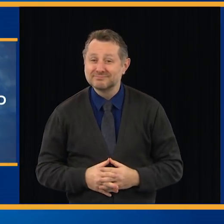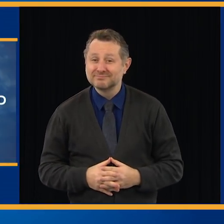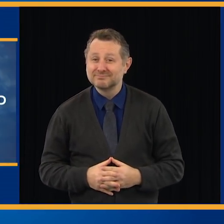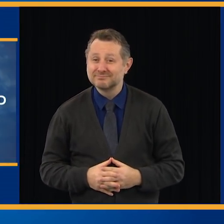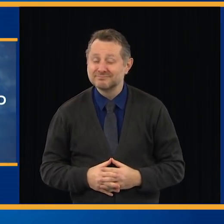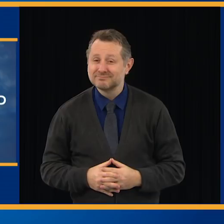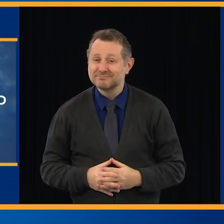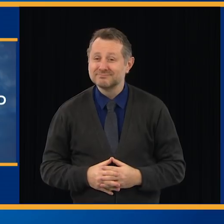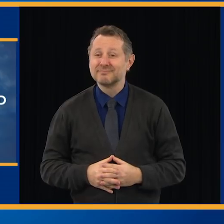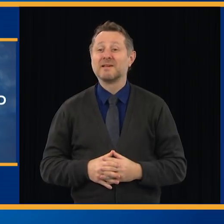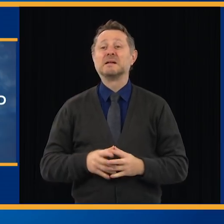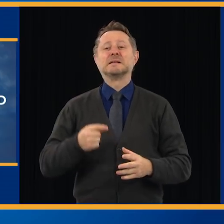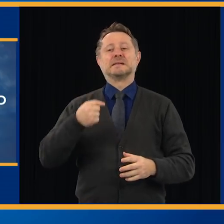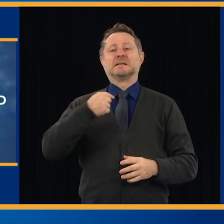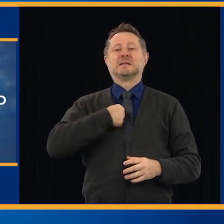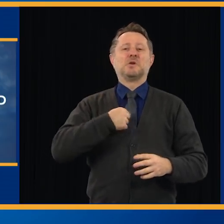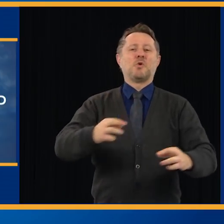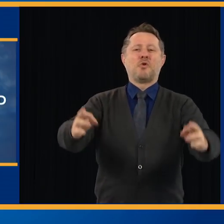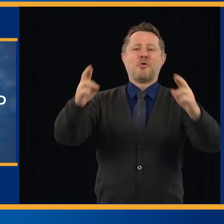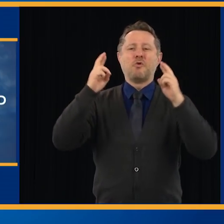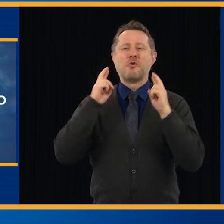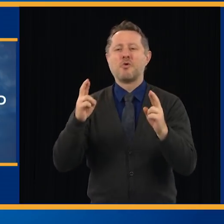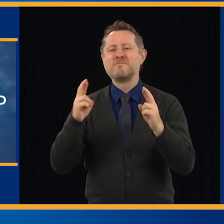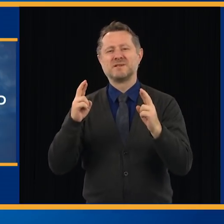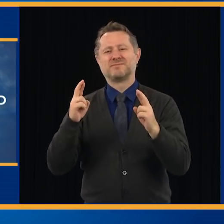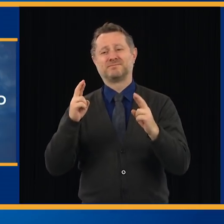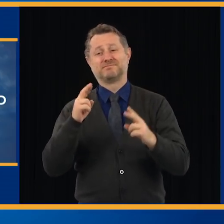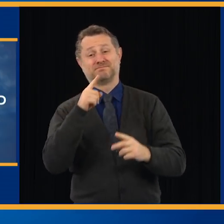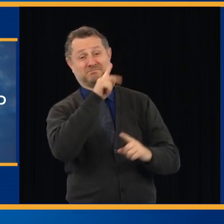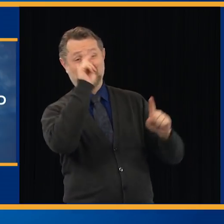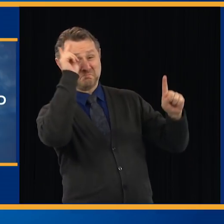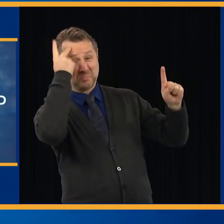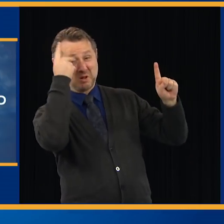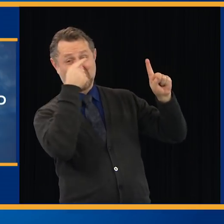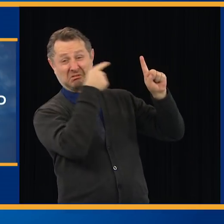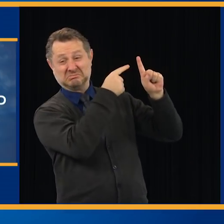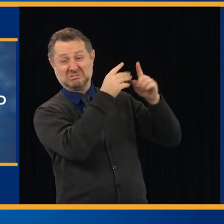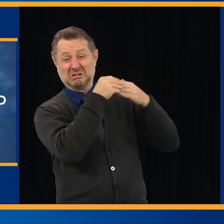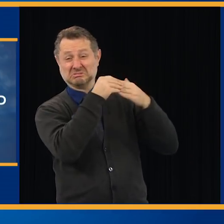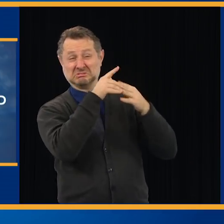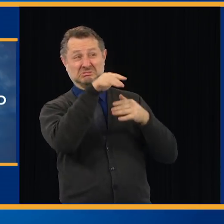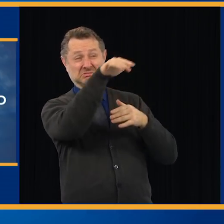And I just hope the political leadership of this nation